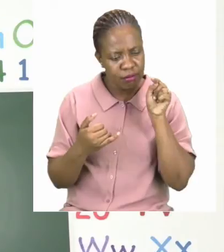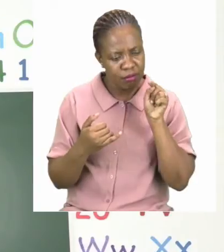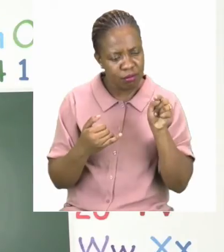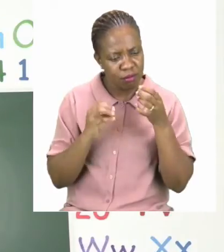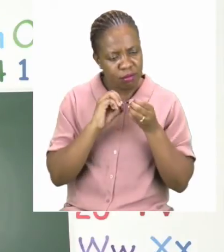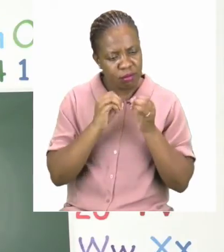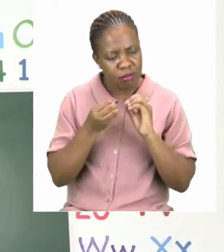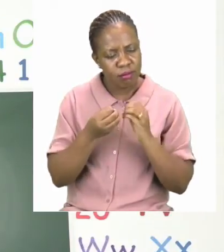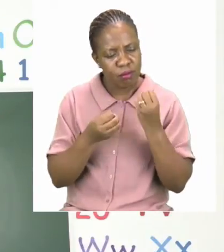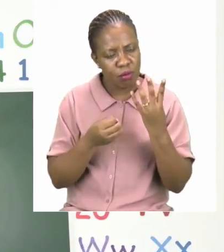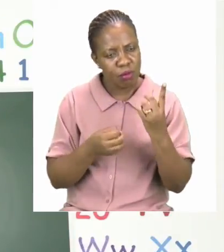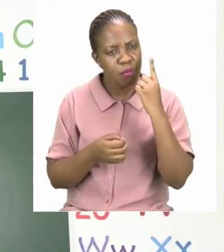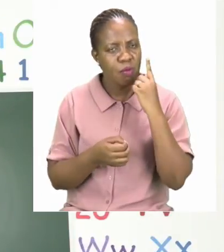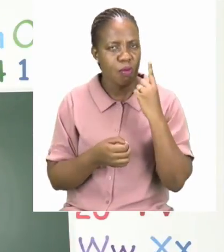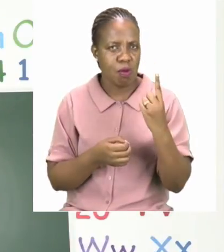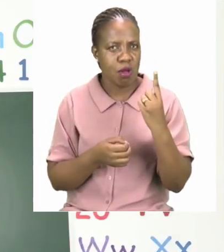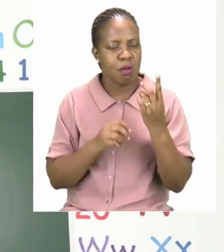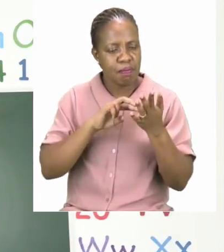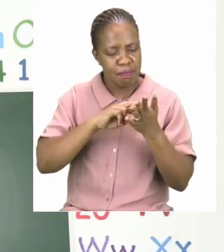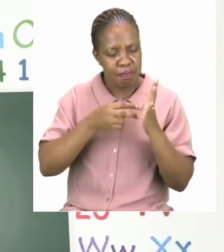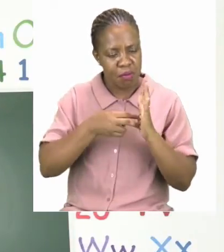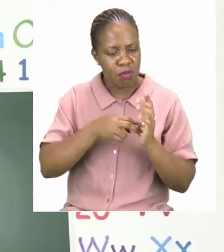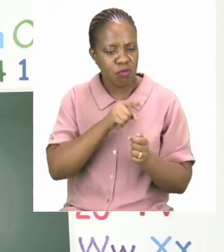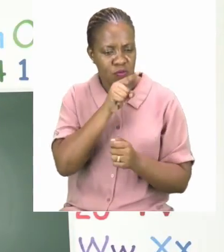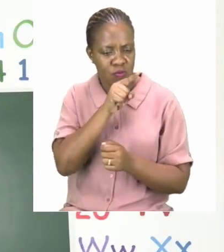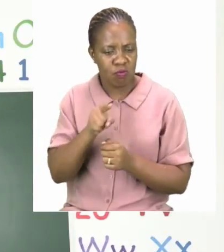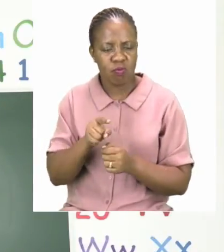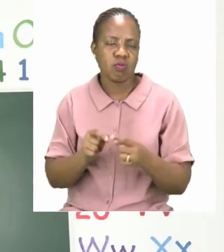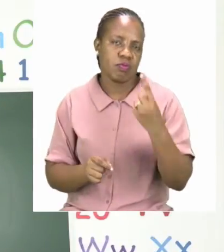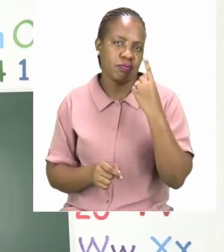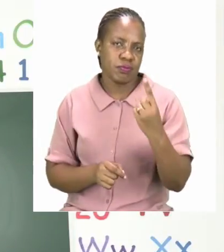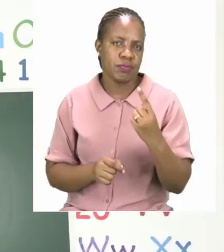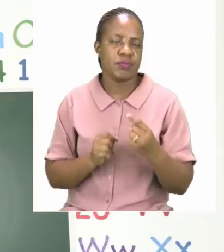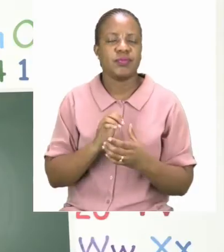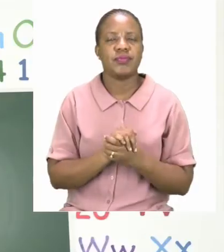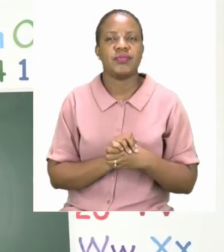this case, our number is 1. So we are only going to cross